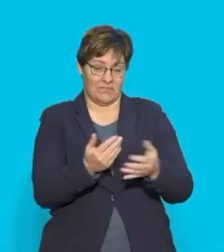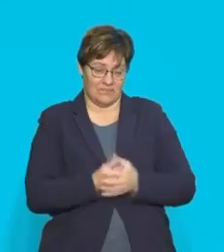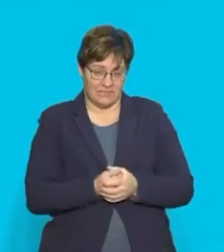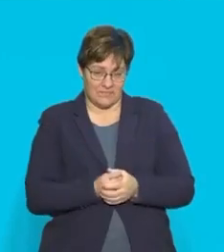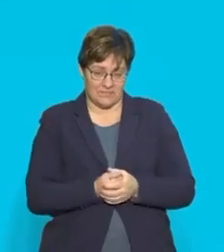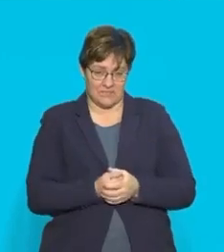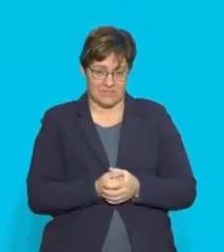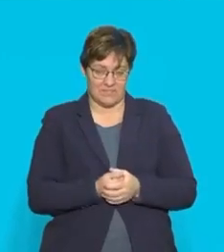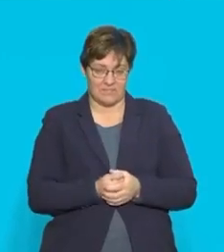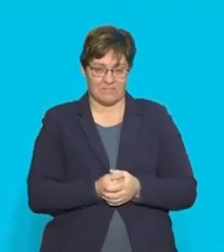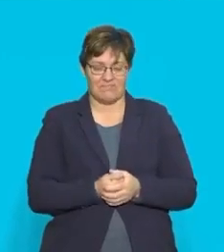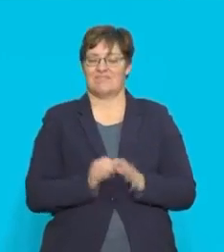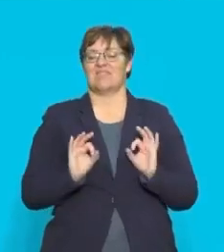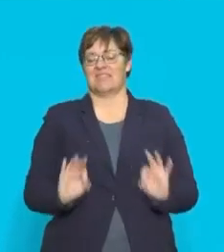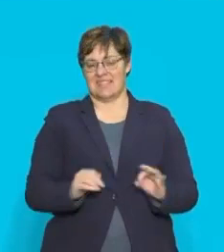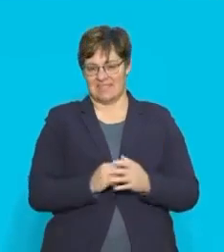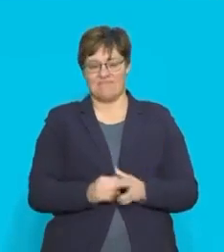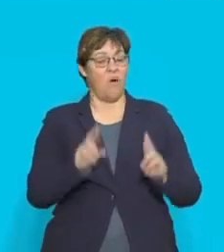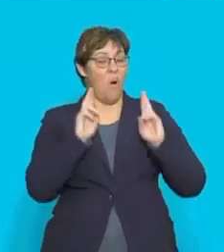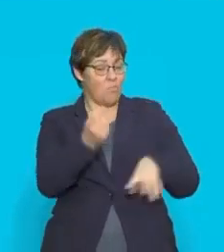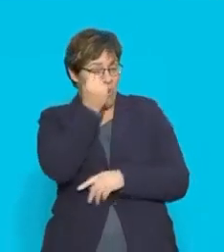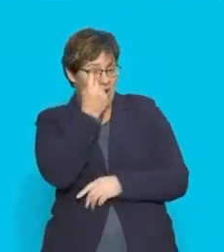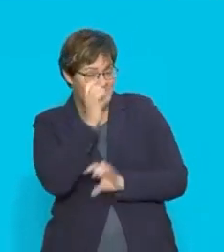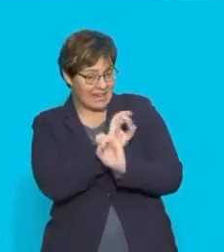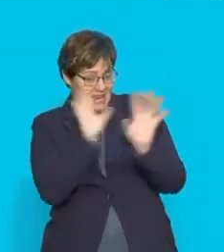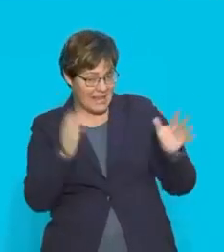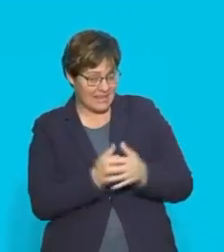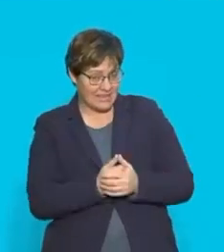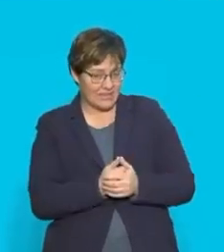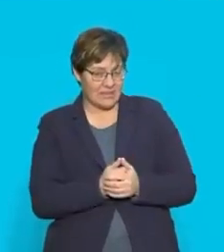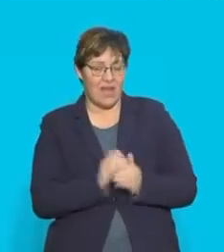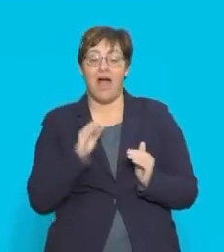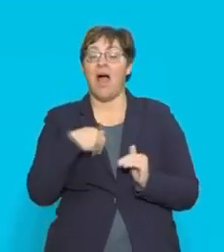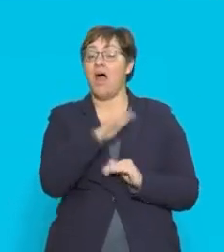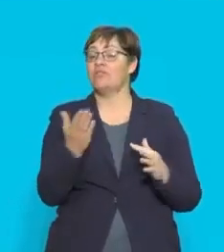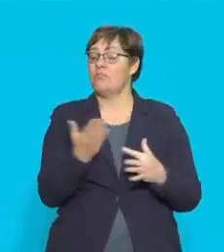Fantastic. I hope this makes sense. And we'll come back and